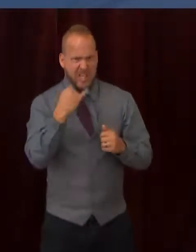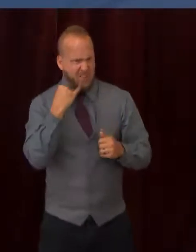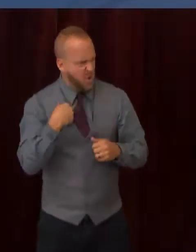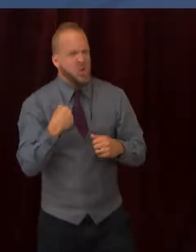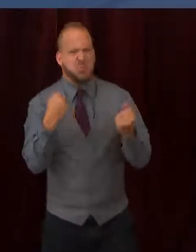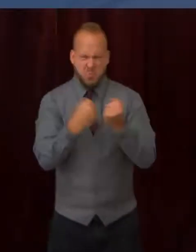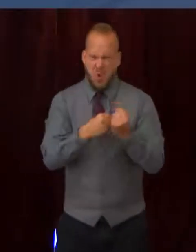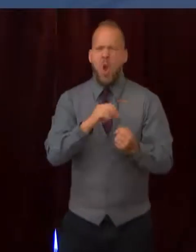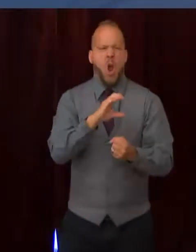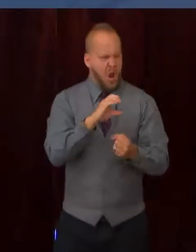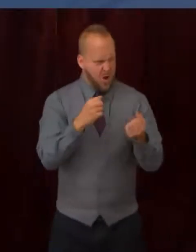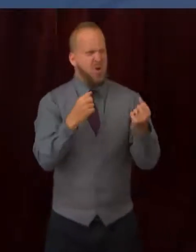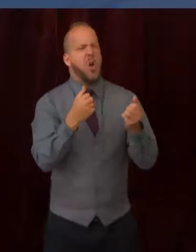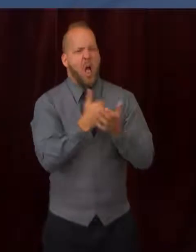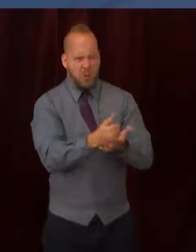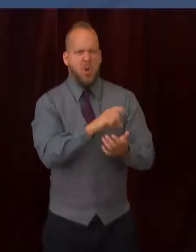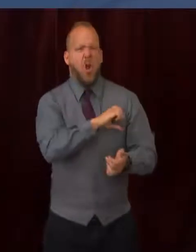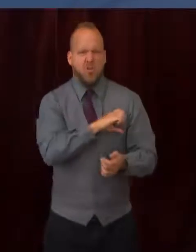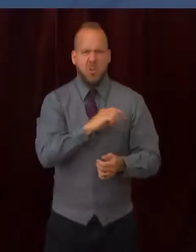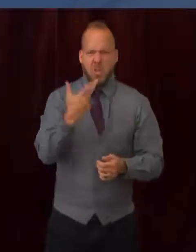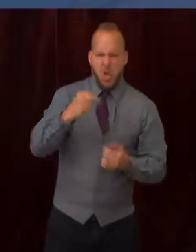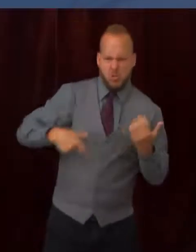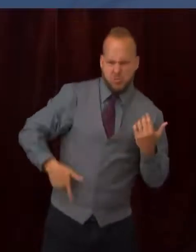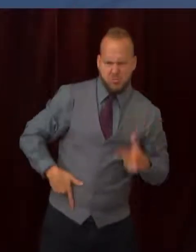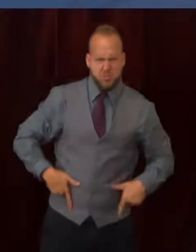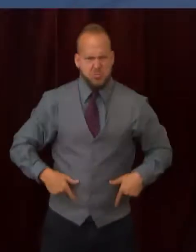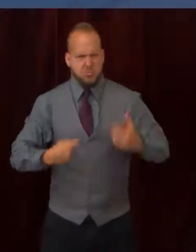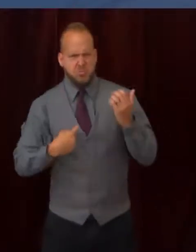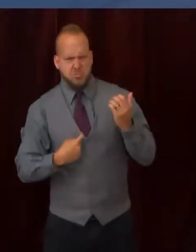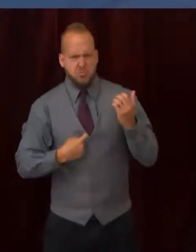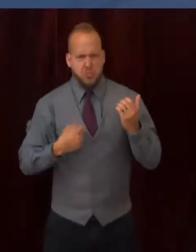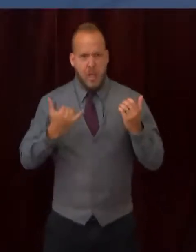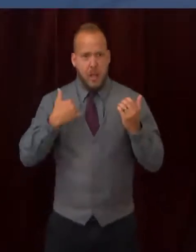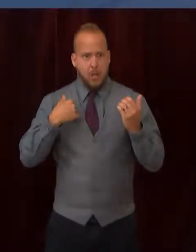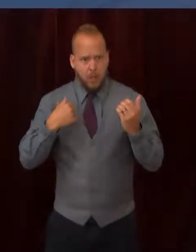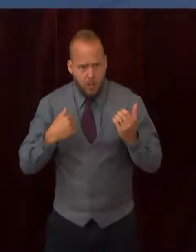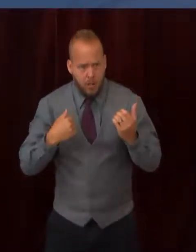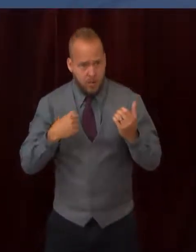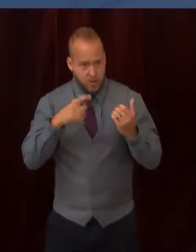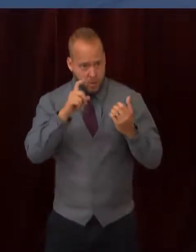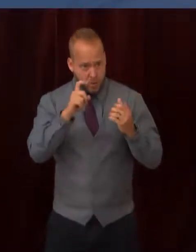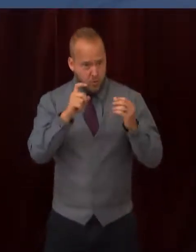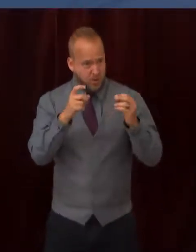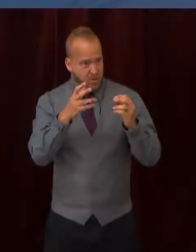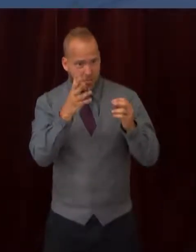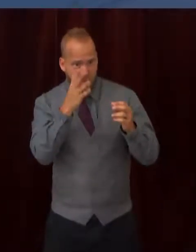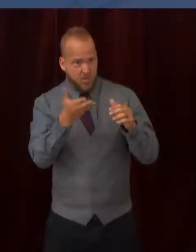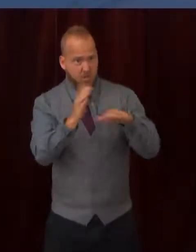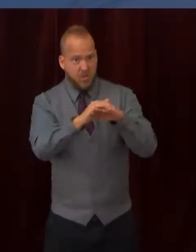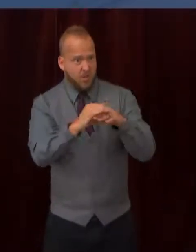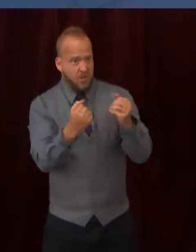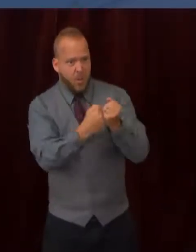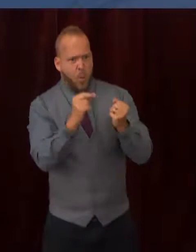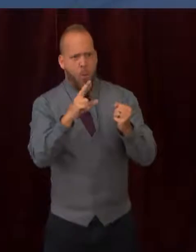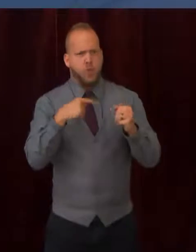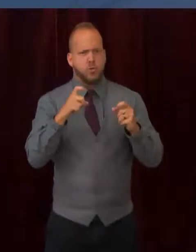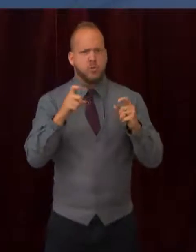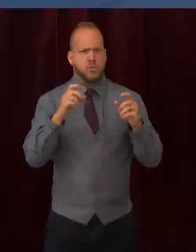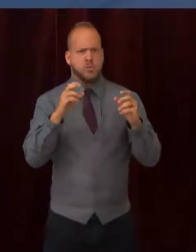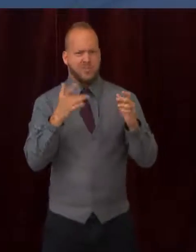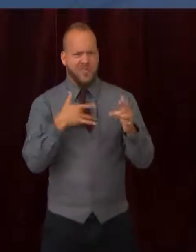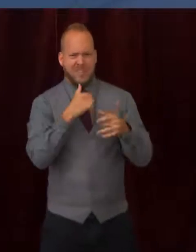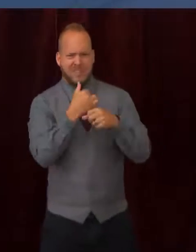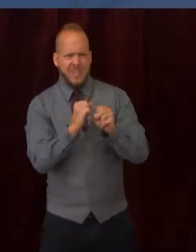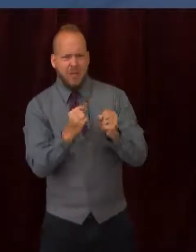Well, look, police officers are the ones really trained and have the responsibility to keep us safe, and that probably is the first